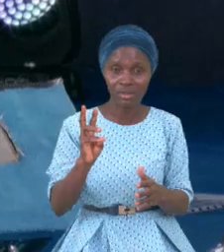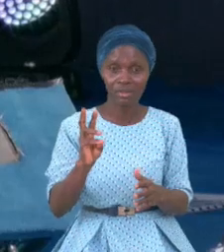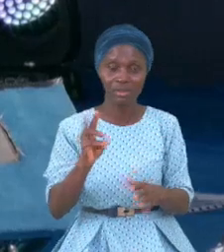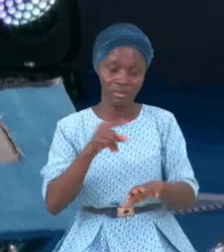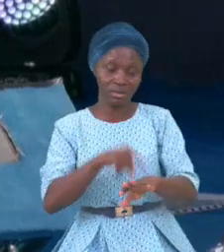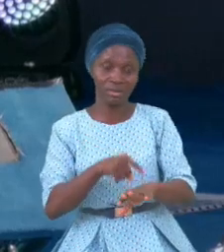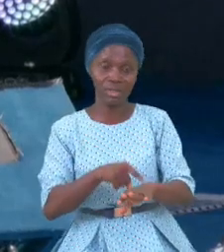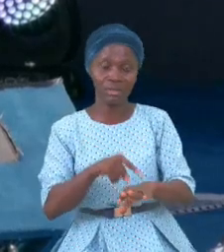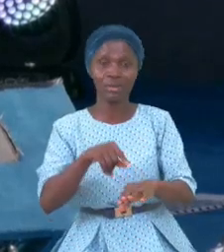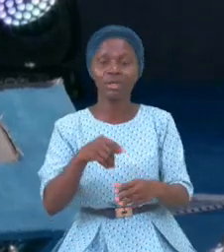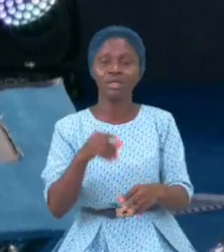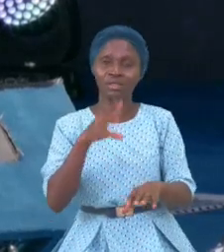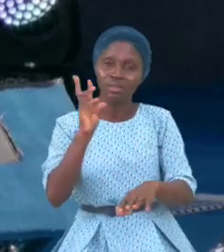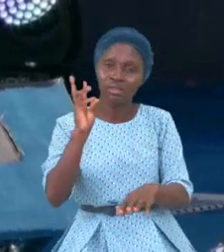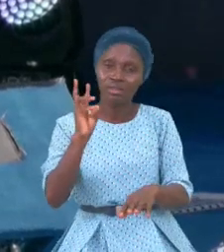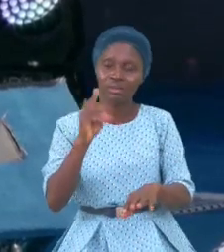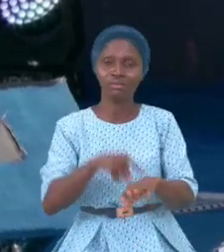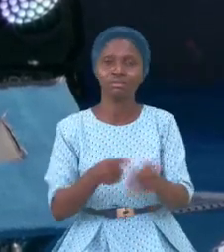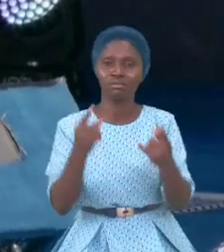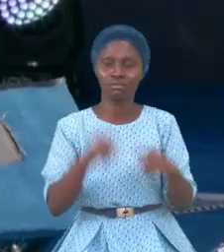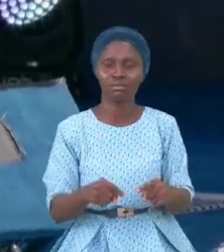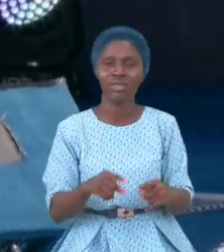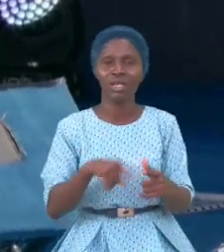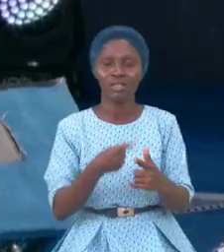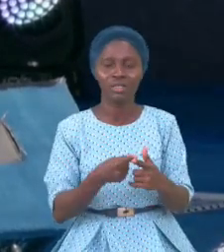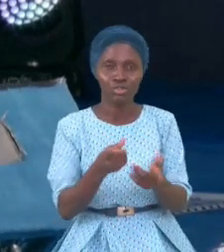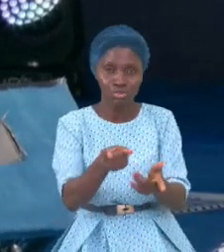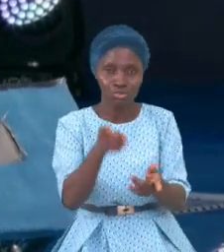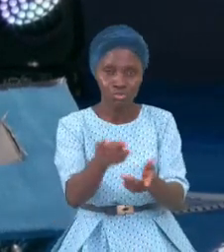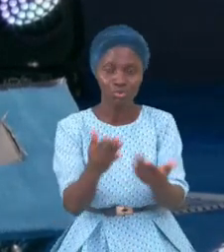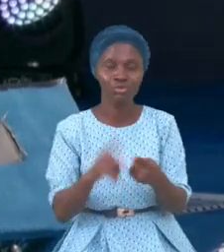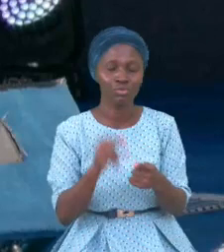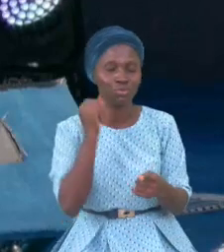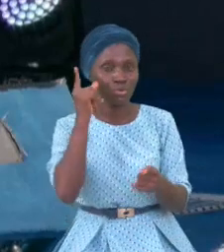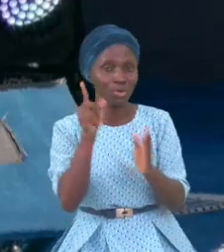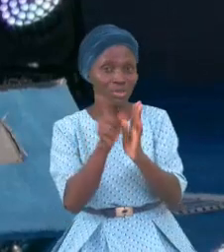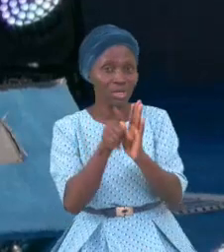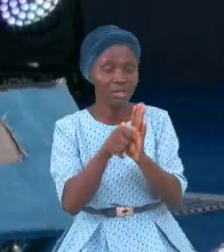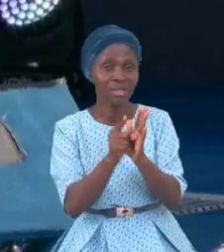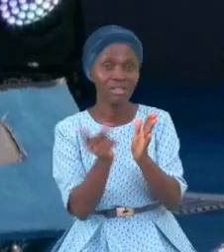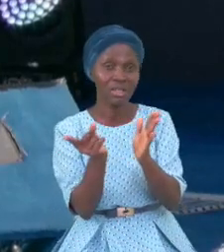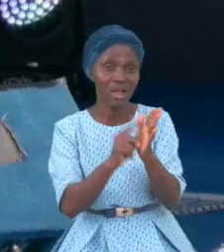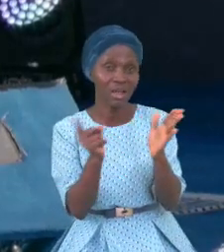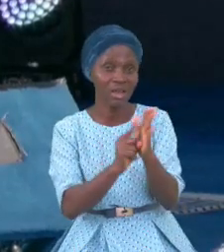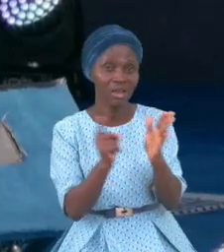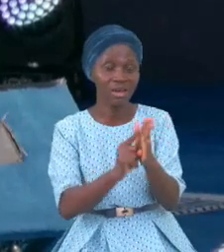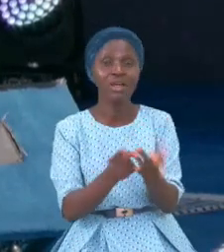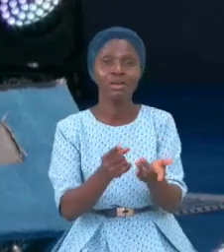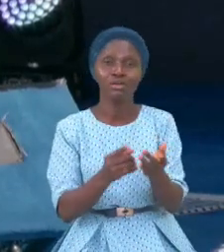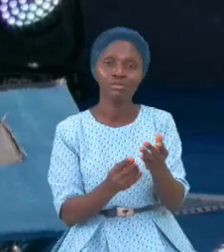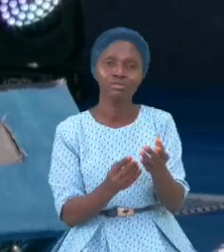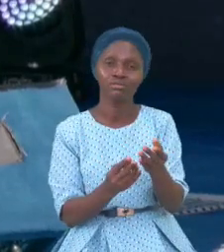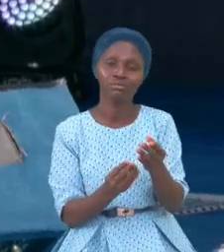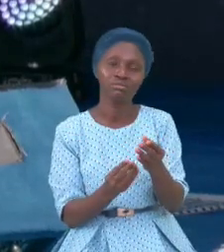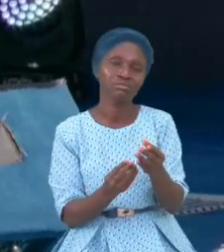body said, can I have a few minutes more? Indulges every time. But you know, if you're you're going to do